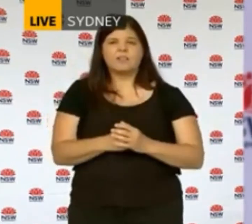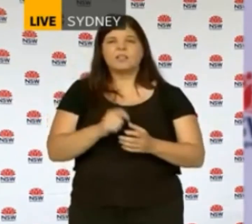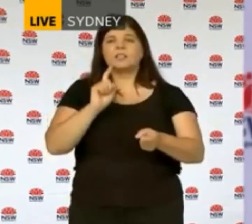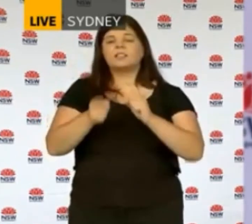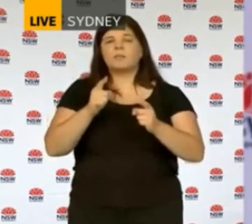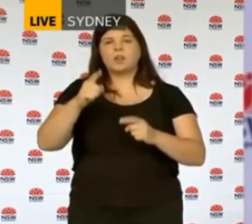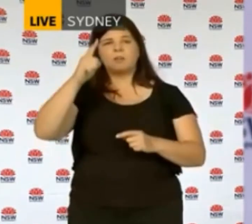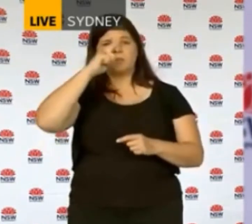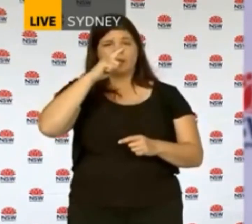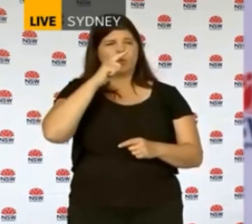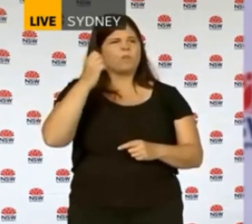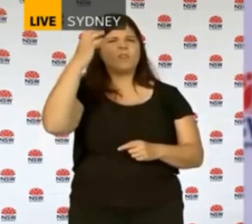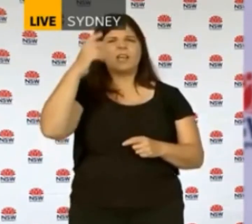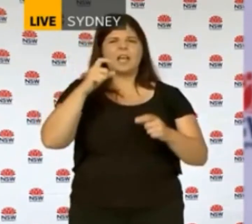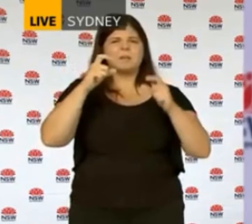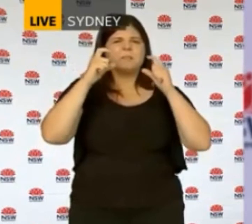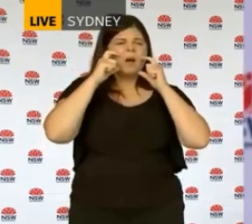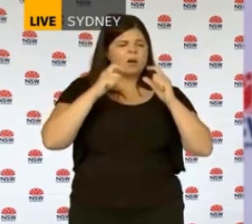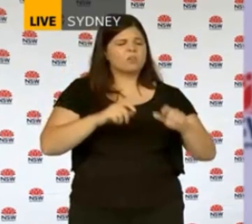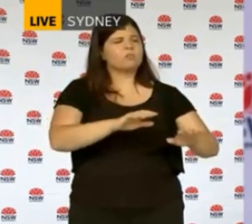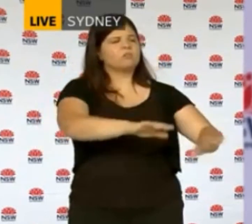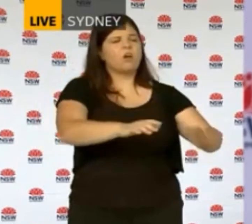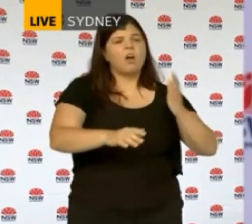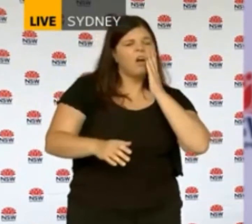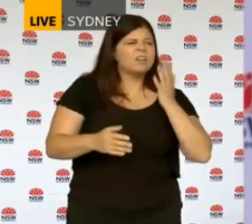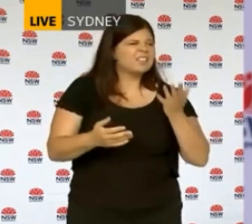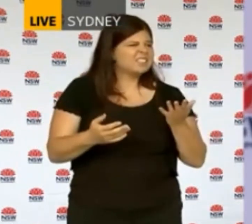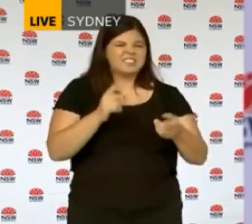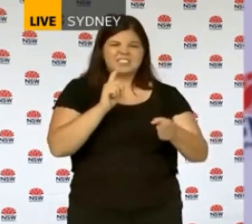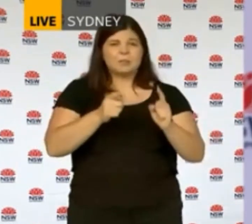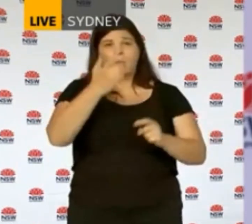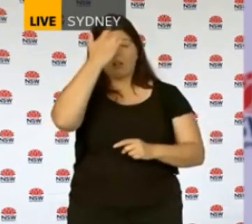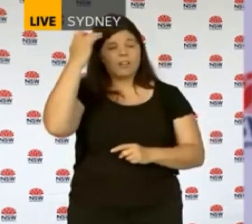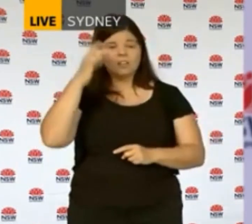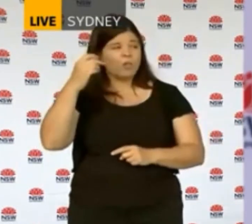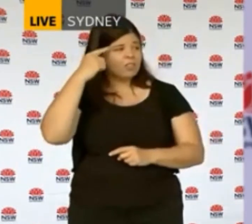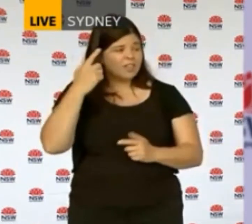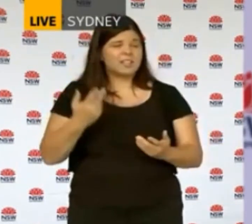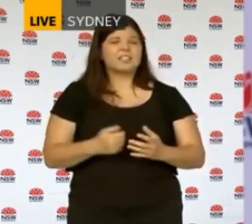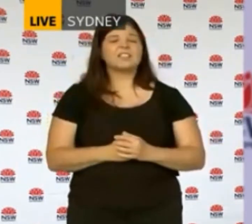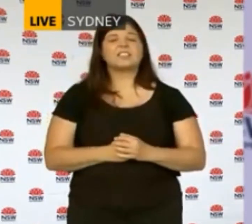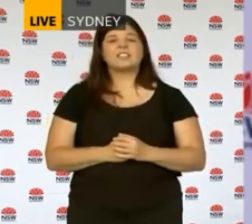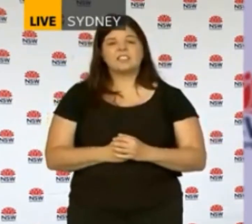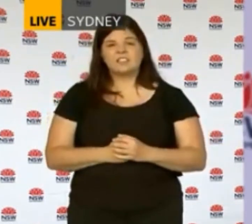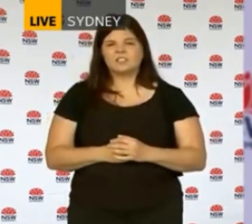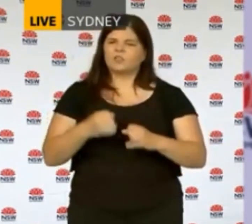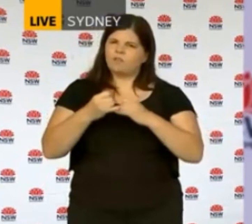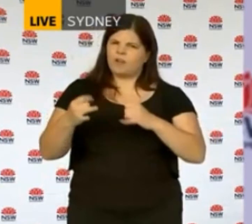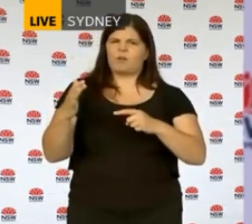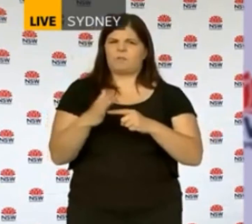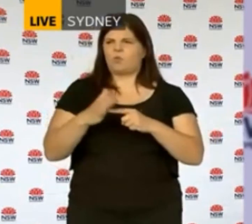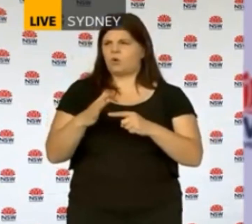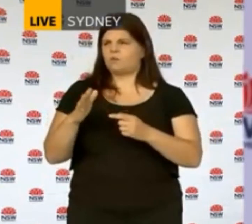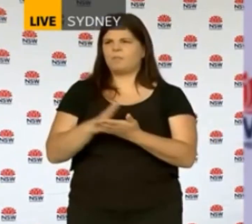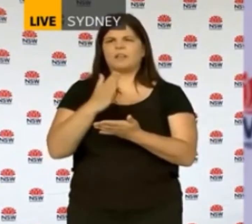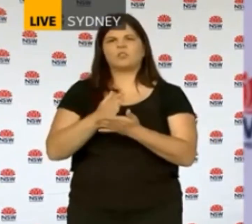forgets to take a mask off or just touches their face. And partly it is about that vigilance and making sure that we all are very